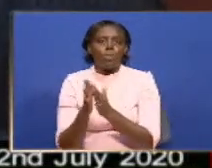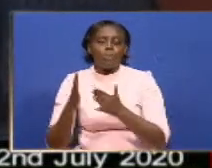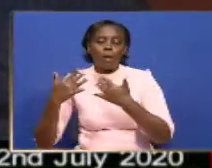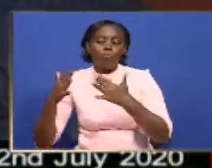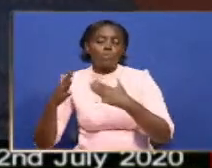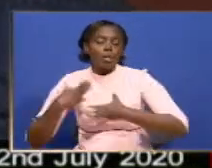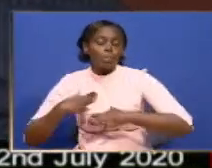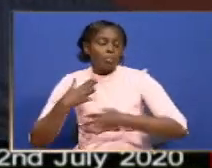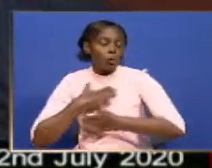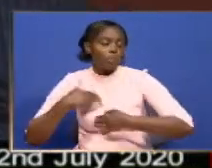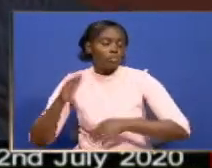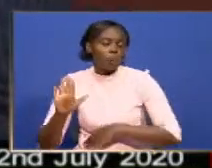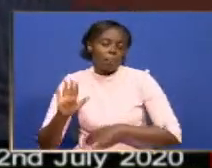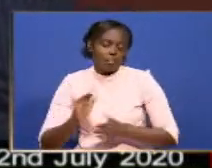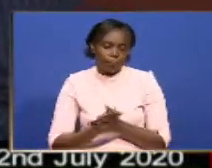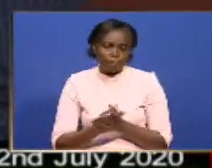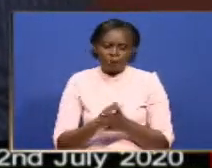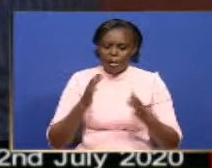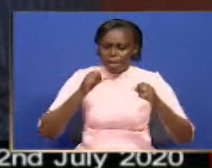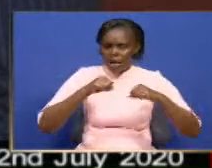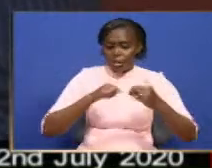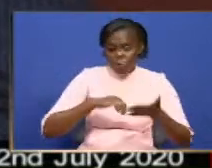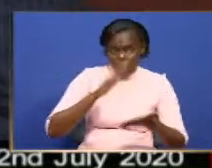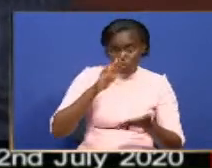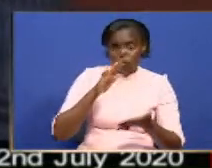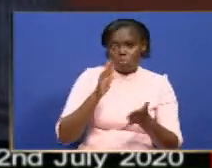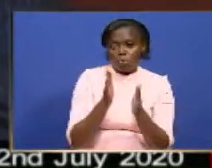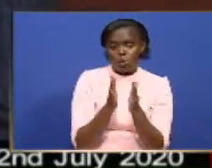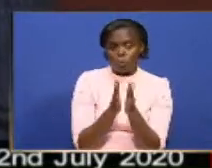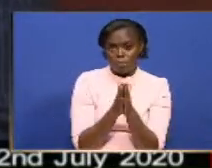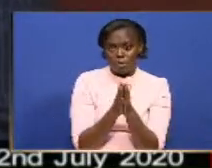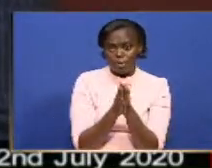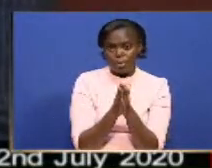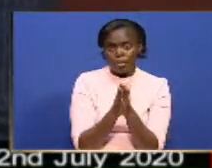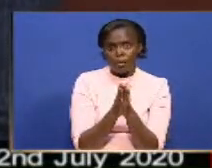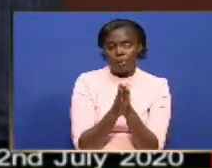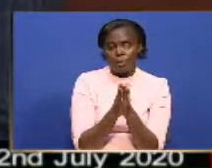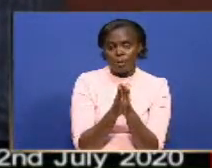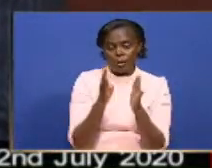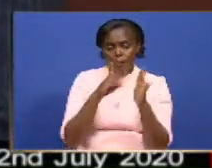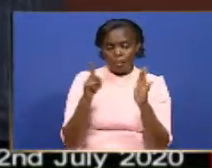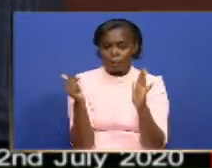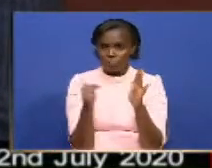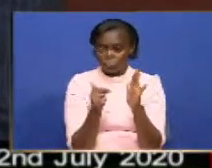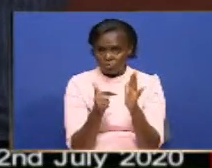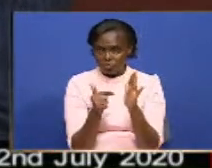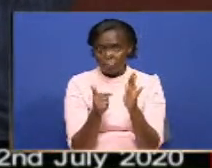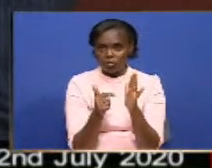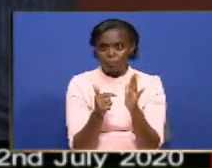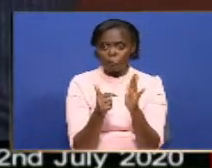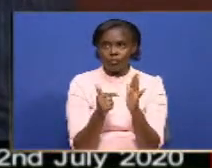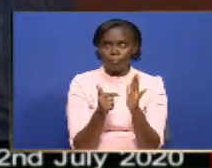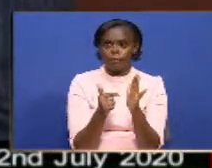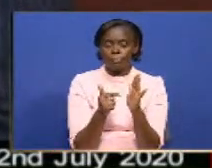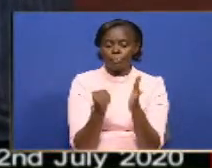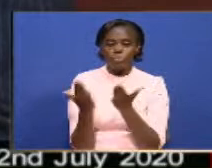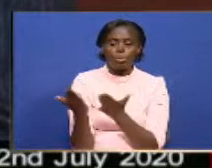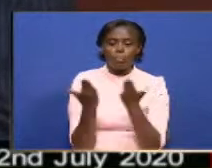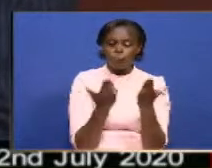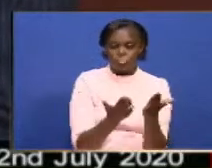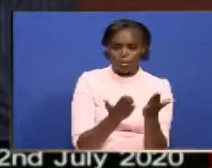outsiders. So, Madam Speaker, I cannot agree more with this bill that